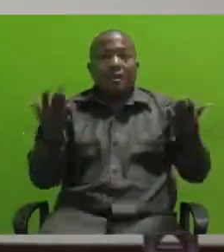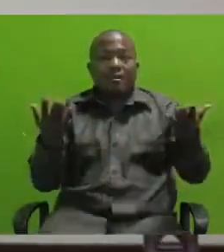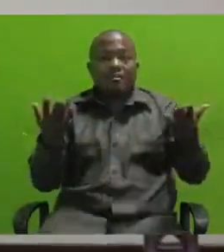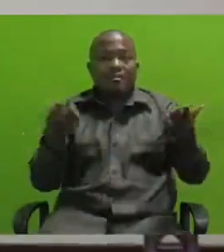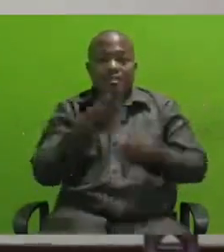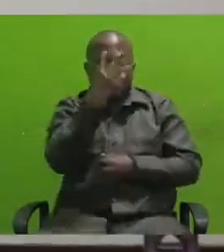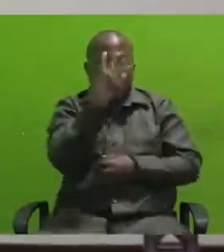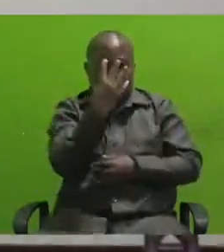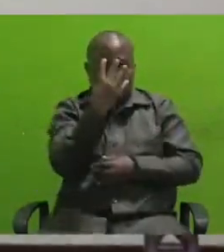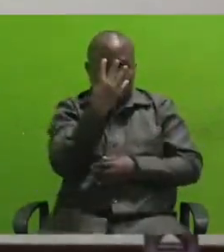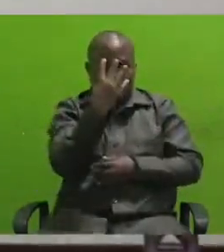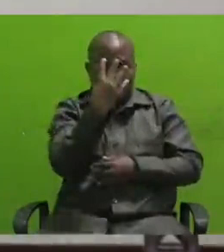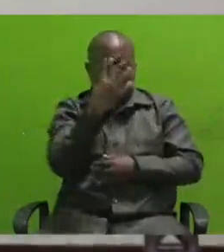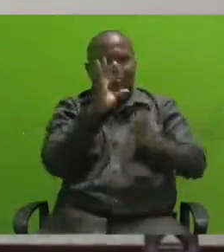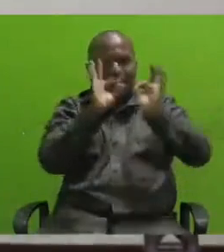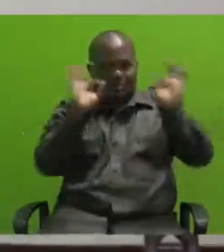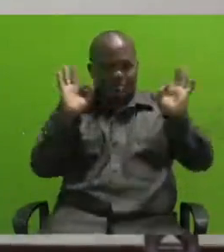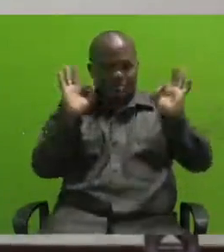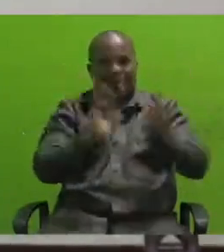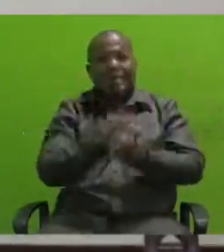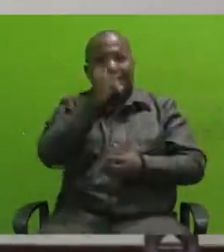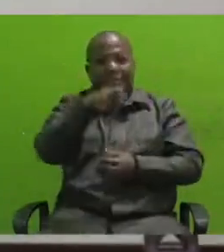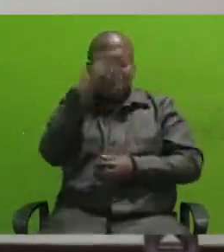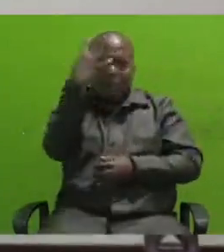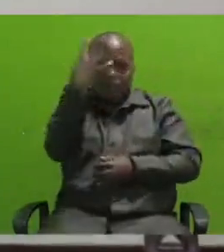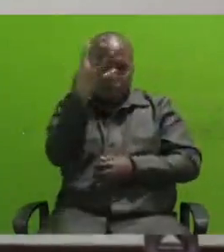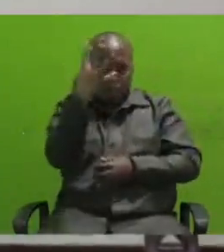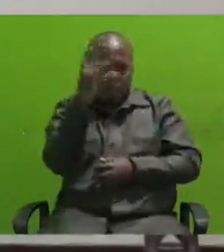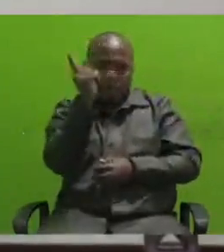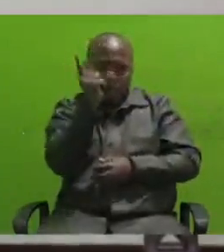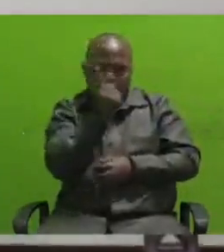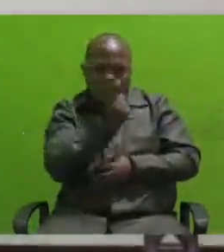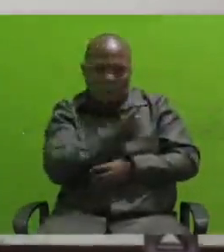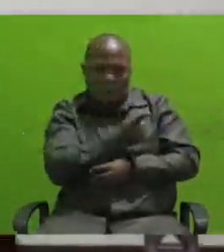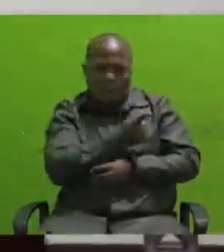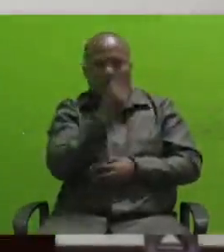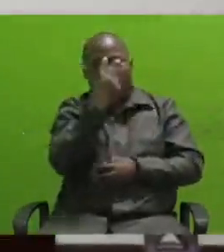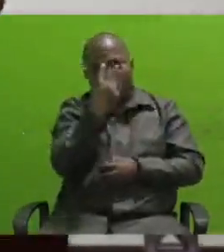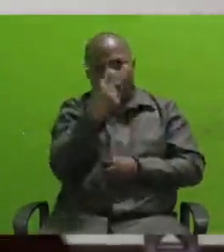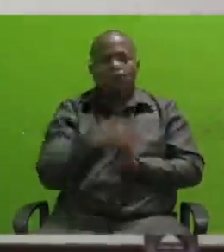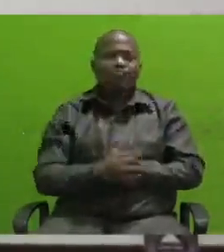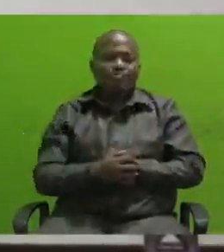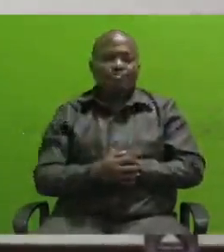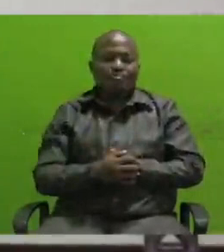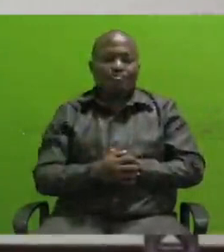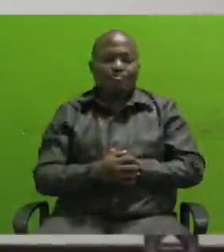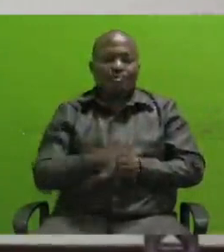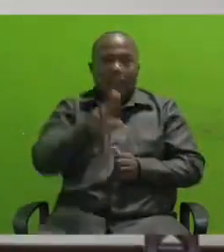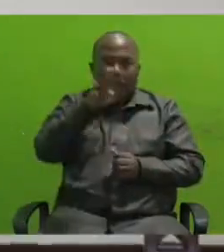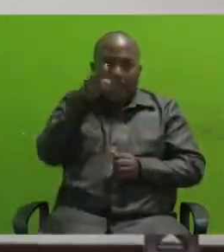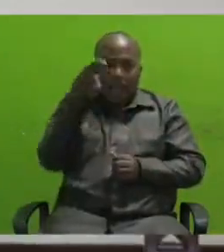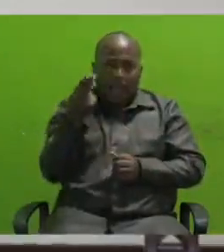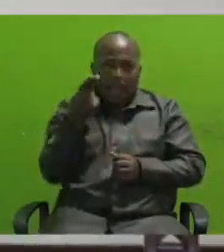It will be 4 over 2, or x is equal to negative